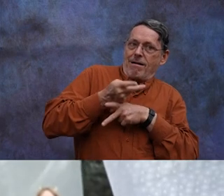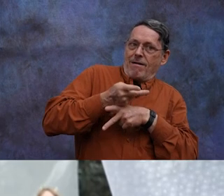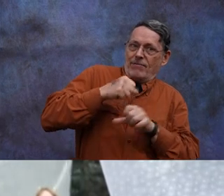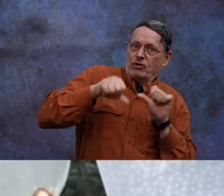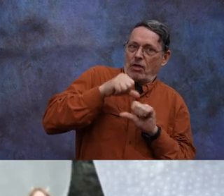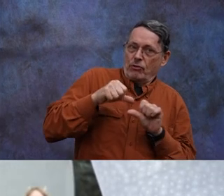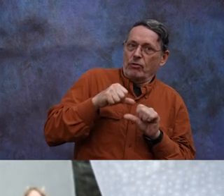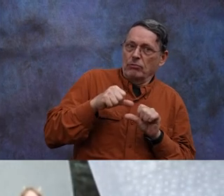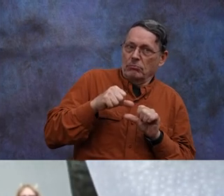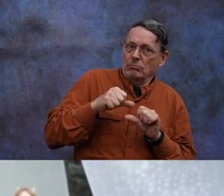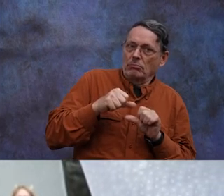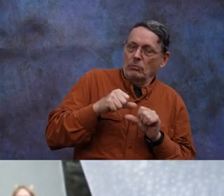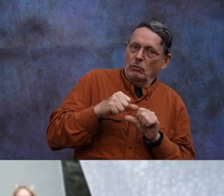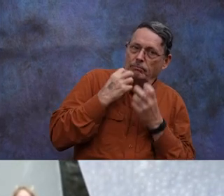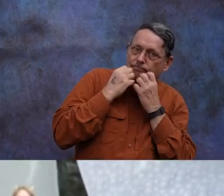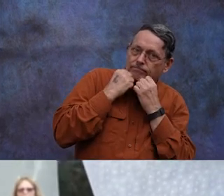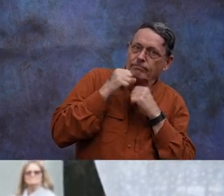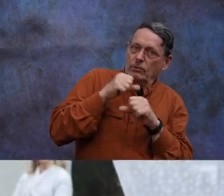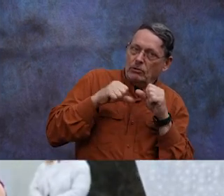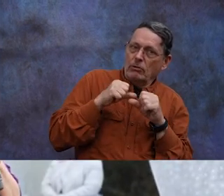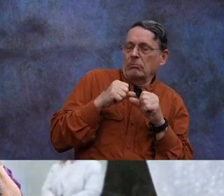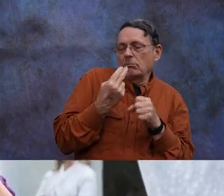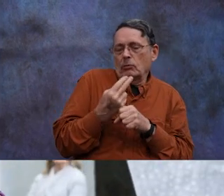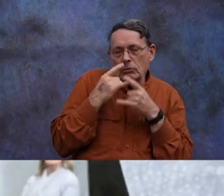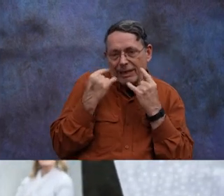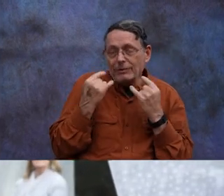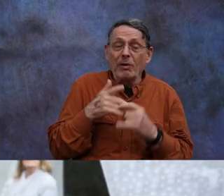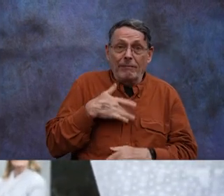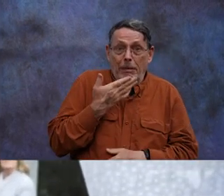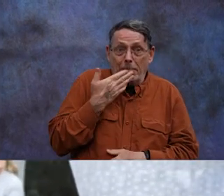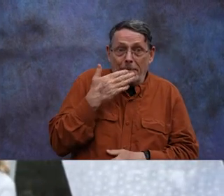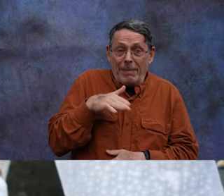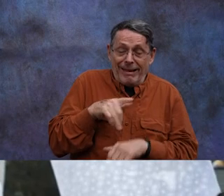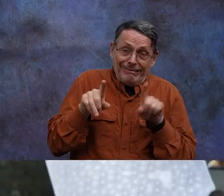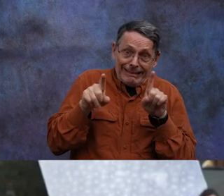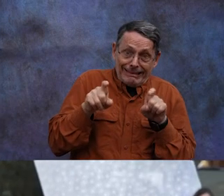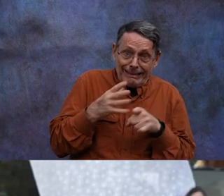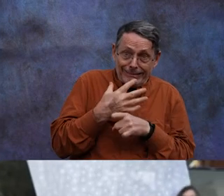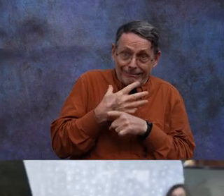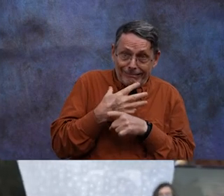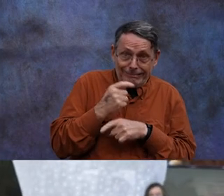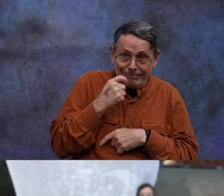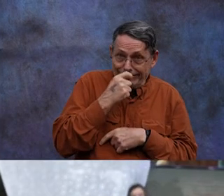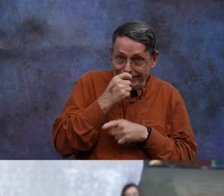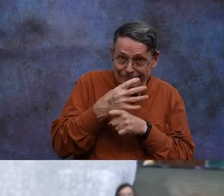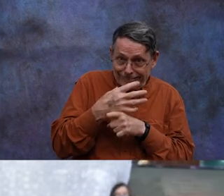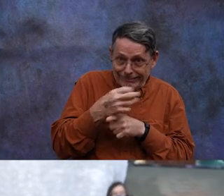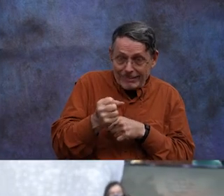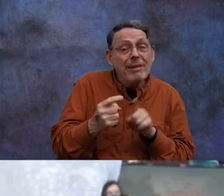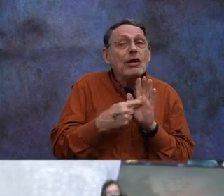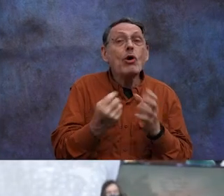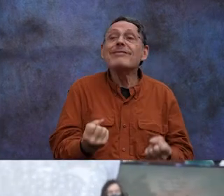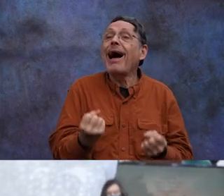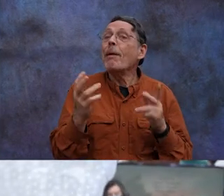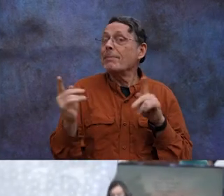It's on the one hand, we feel very bad that we ran out of tests. On the other hand, it's a sign of how many